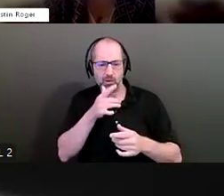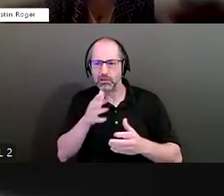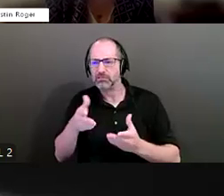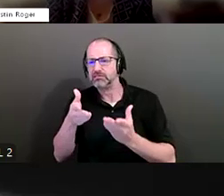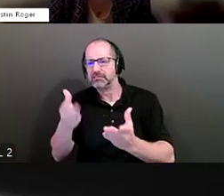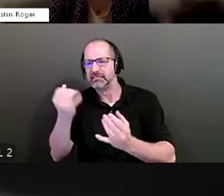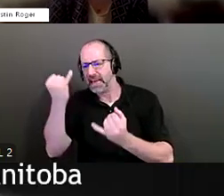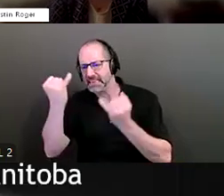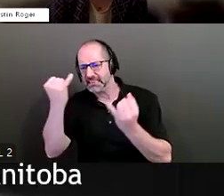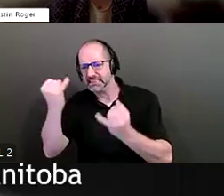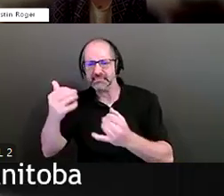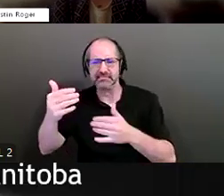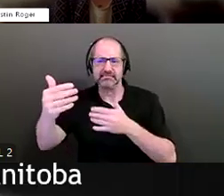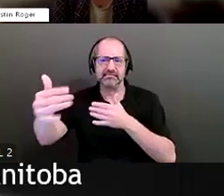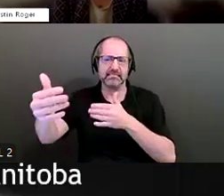slide, please.